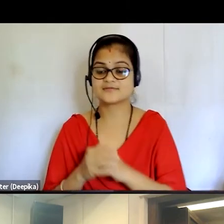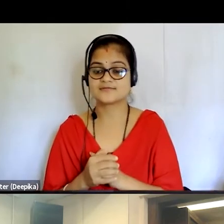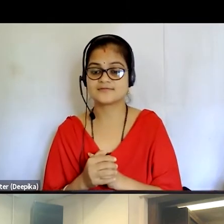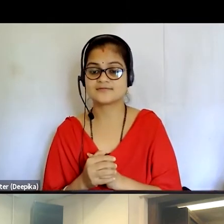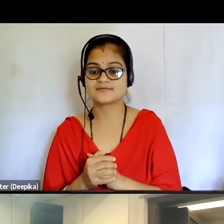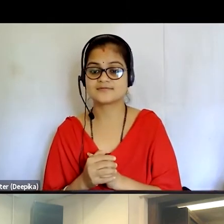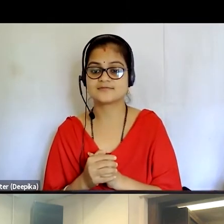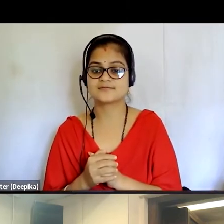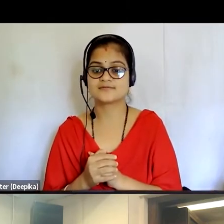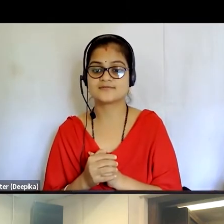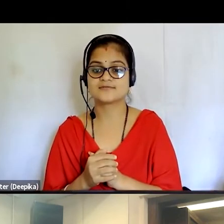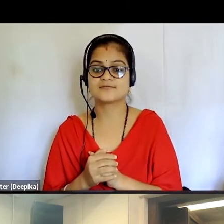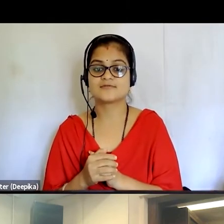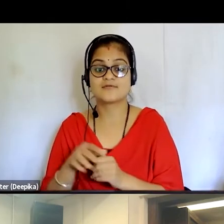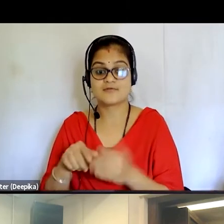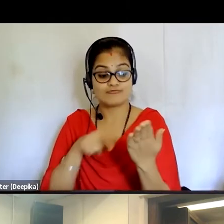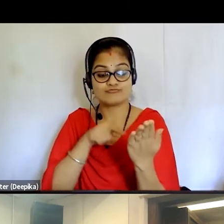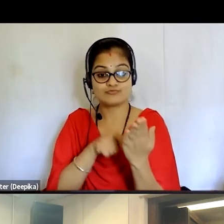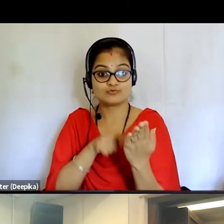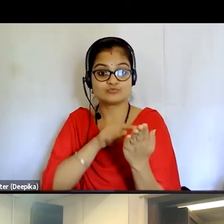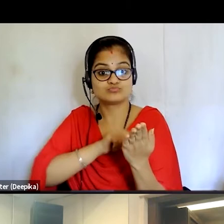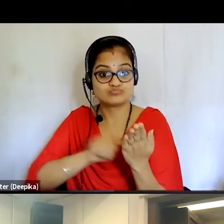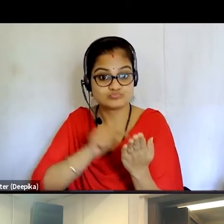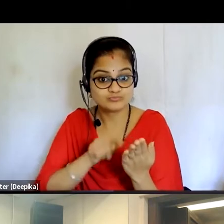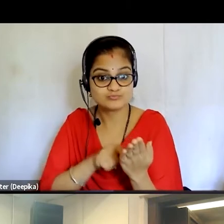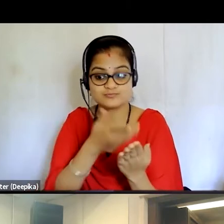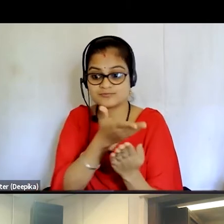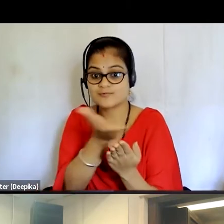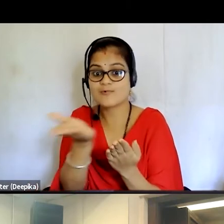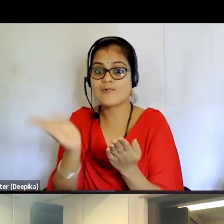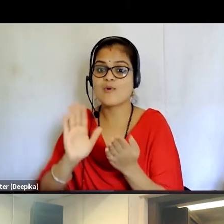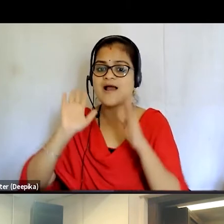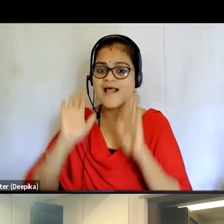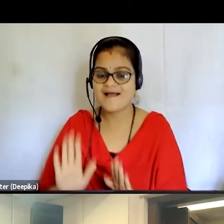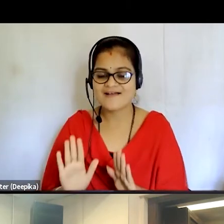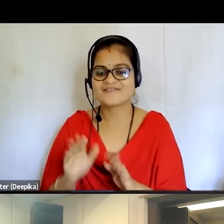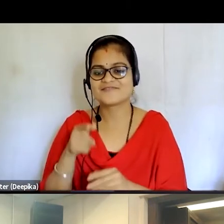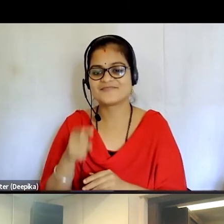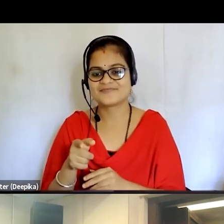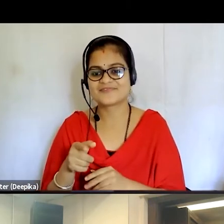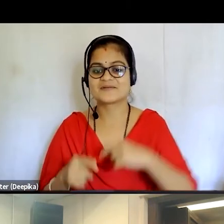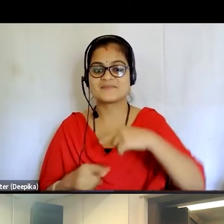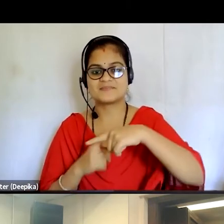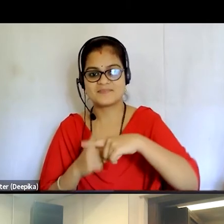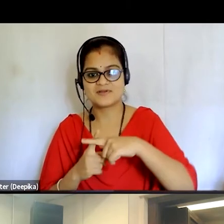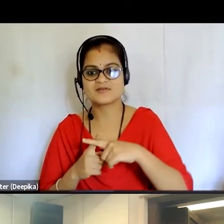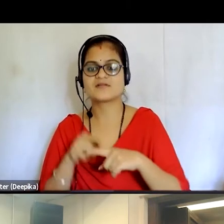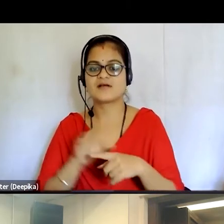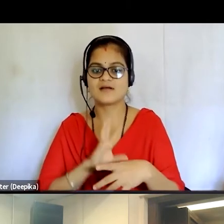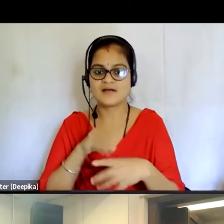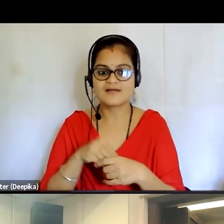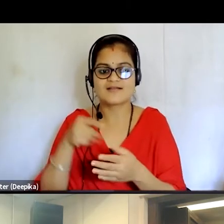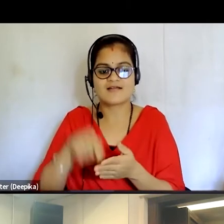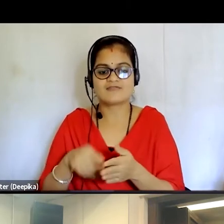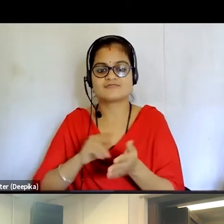the amount of mobile phones which are available now. Everybody has a mobile phone and now slowly graduating to